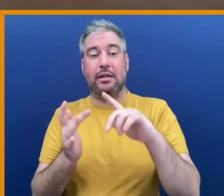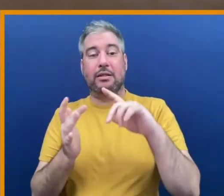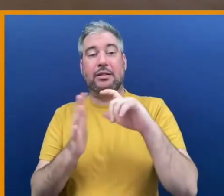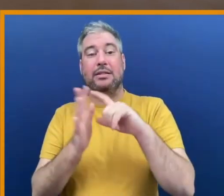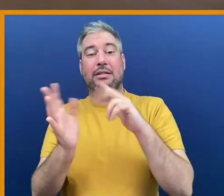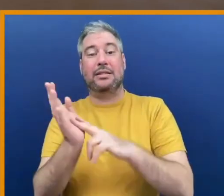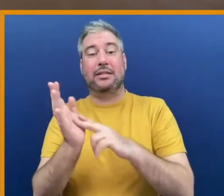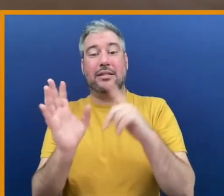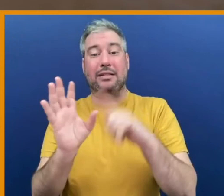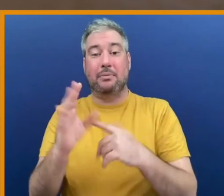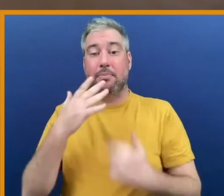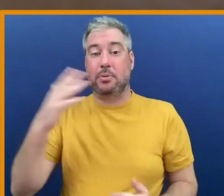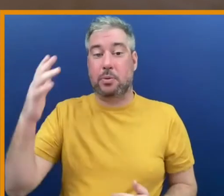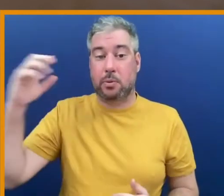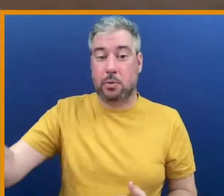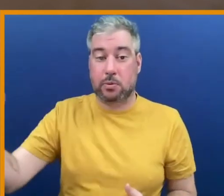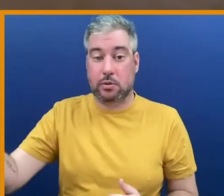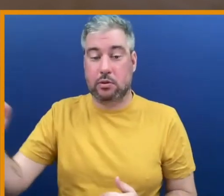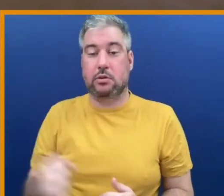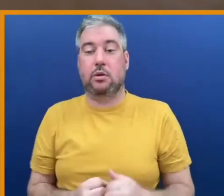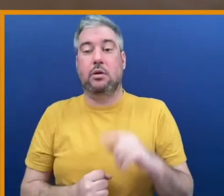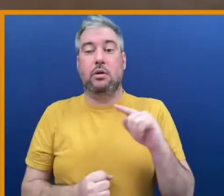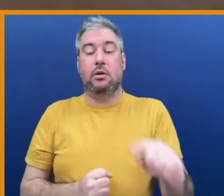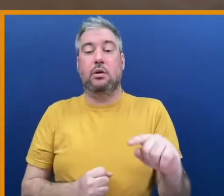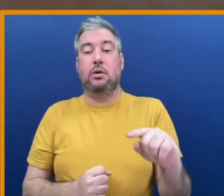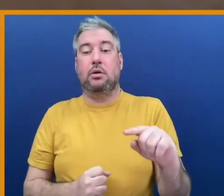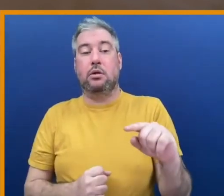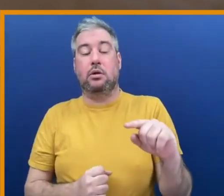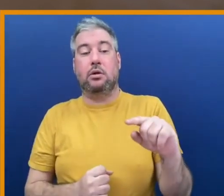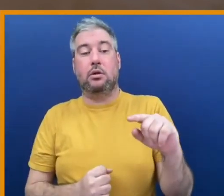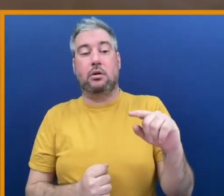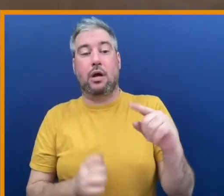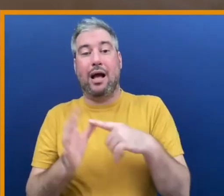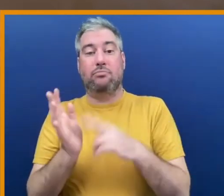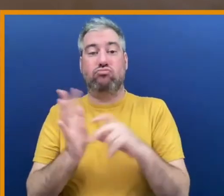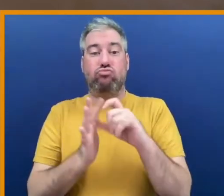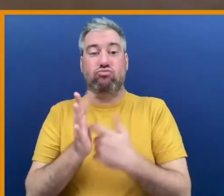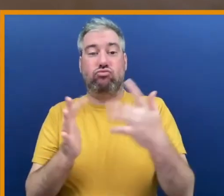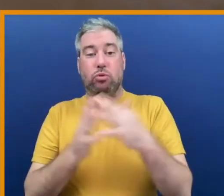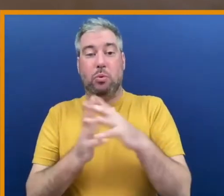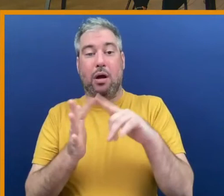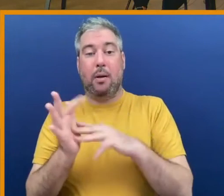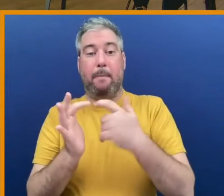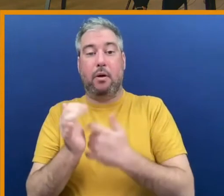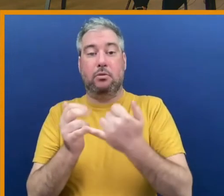call Andrew Emerson from Orkney and Shetland, who is going to be summating for the amendment.